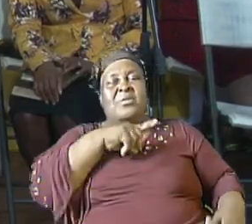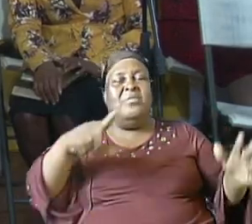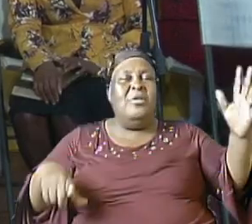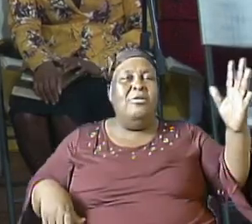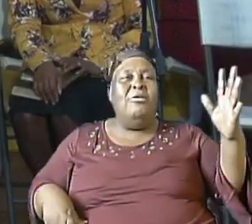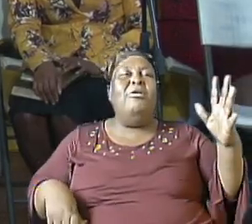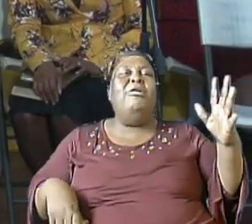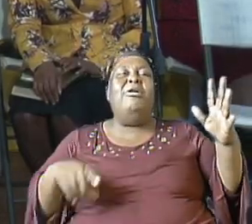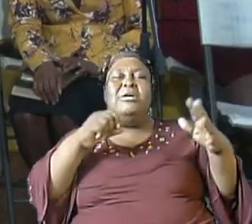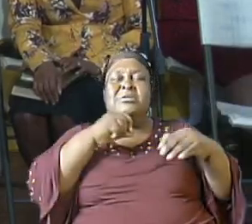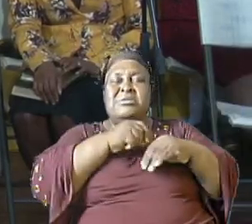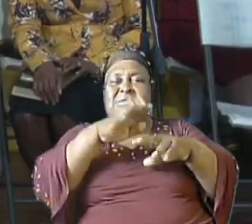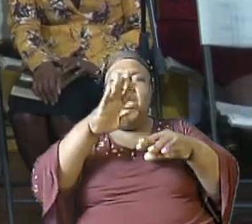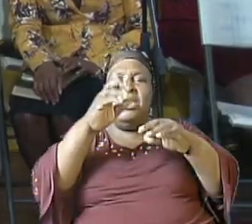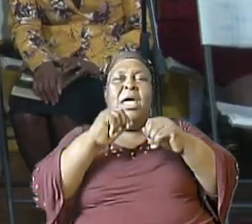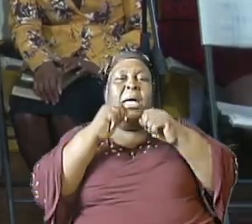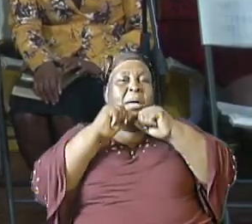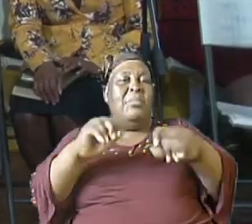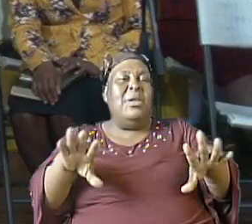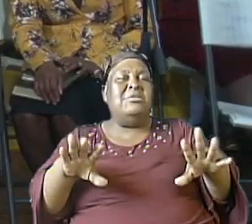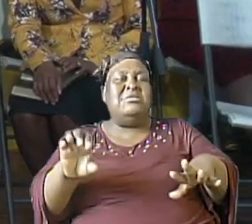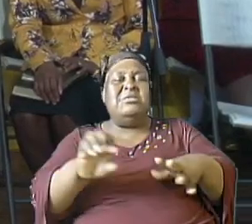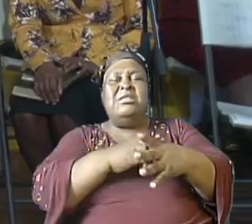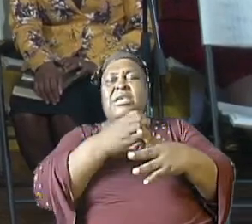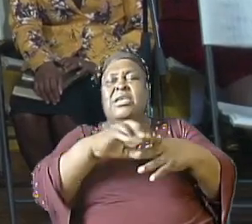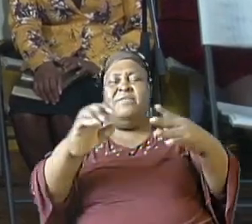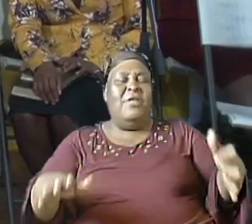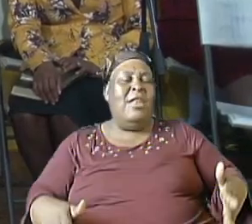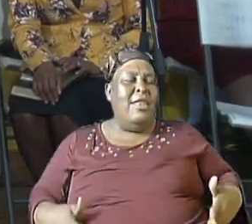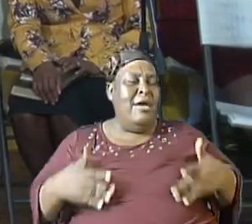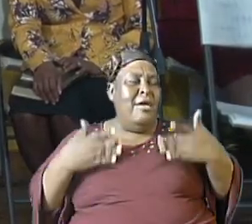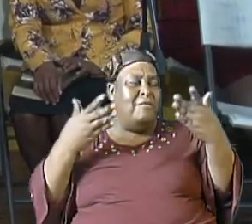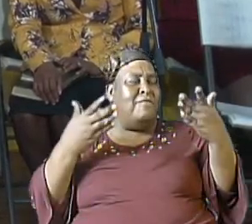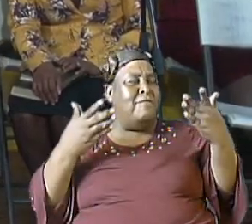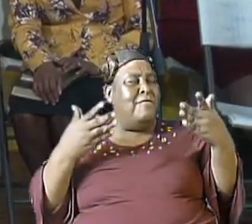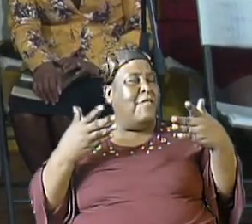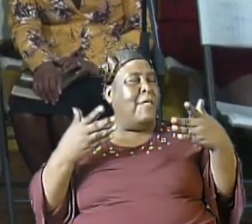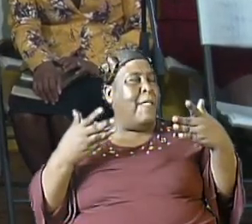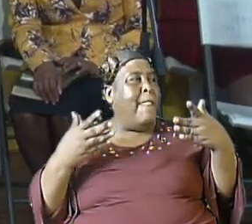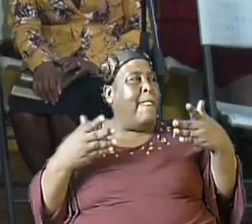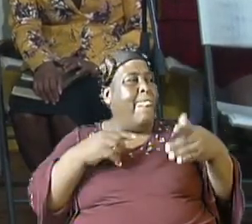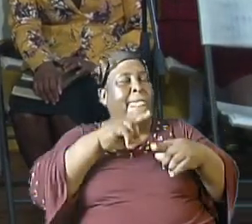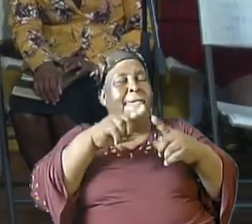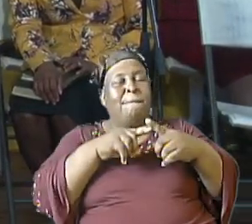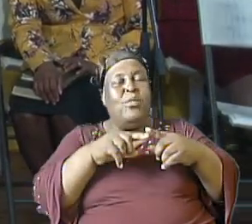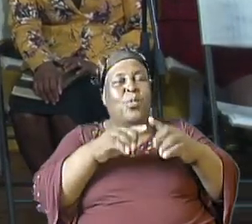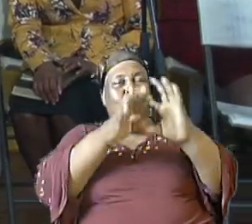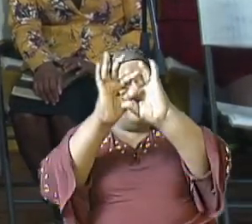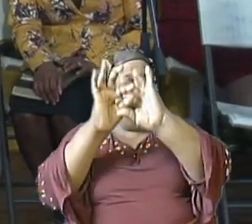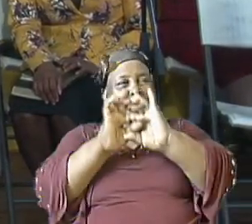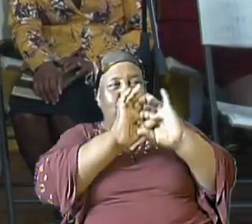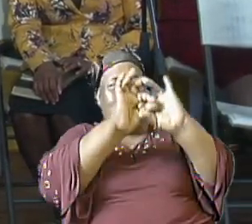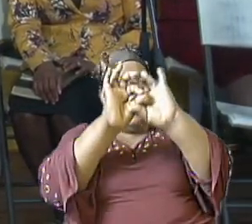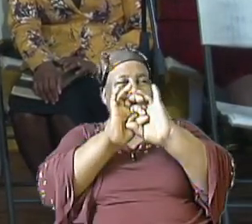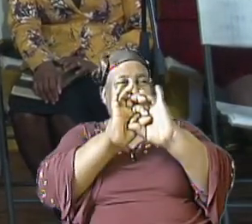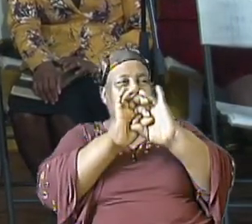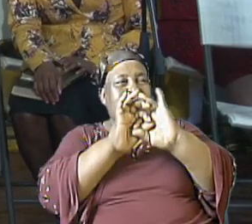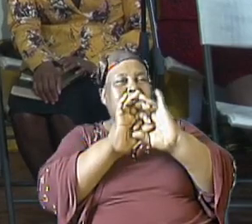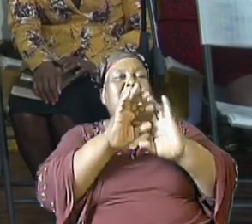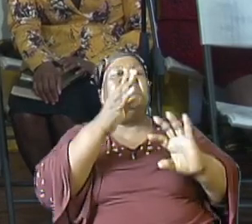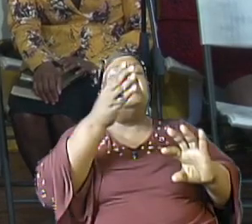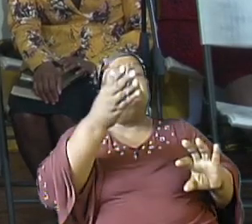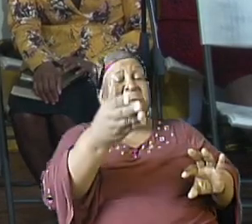the blessing, even life forevermore. When we are united, God will send the blessings our way. Hallelujah. He